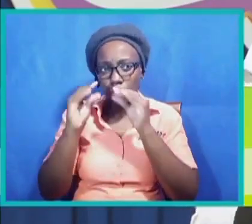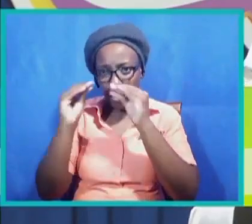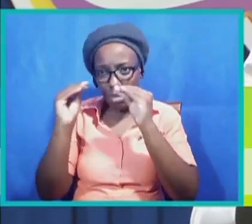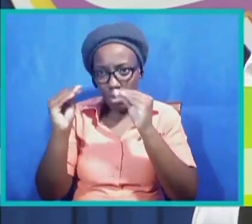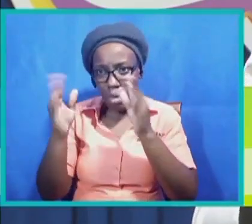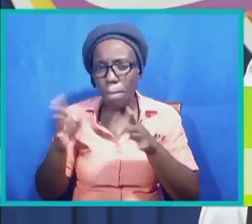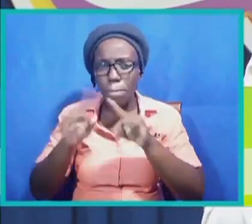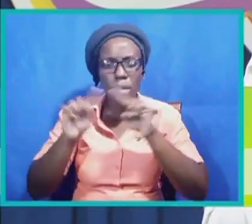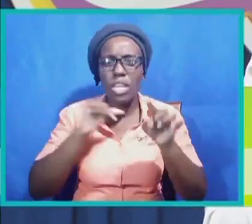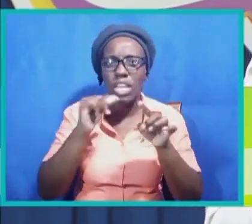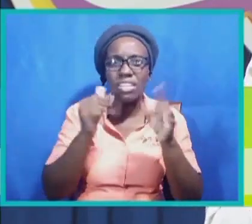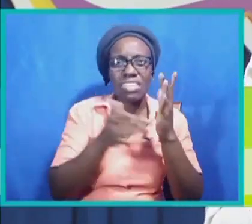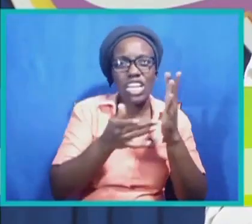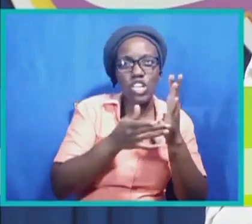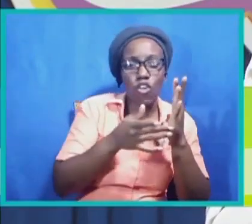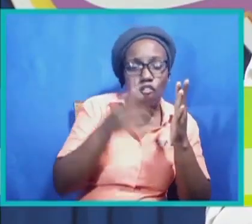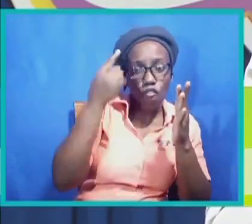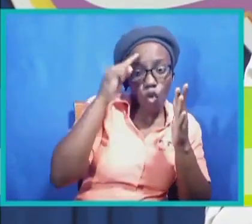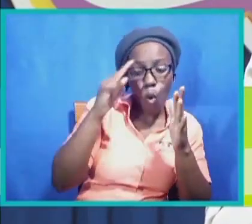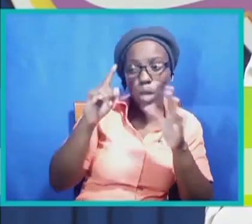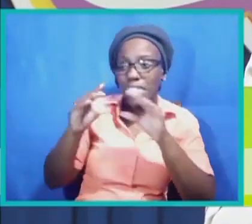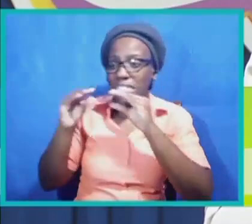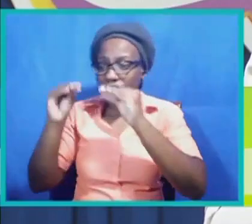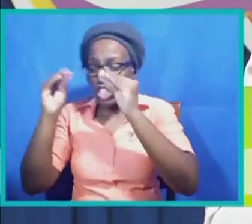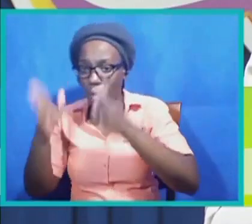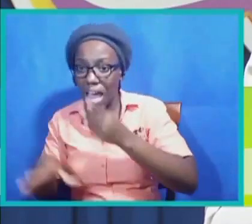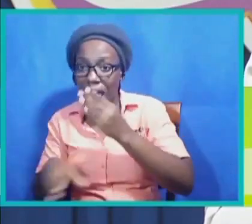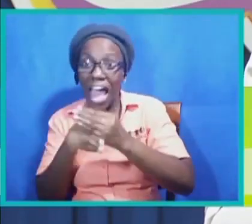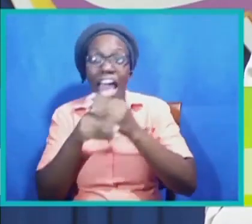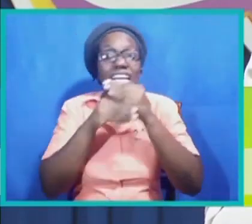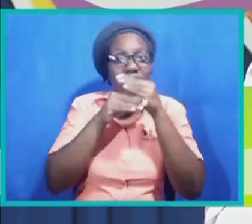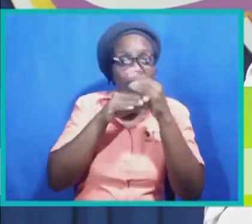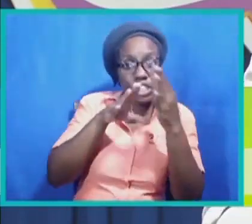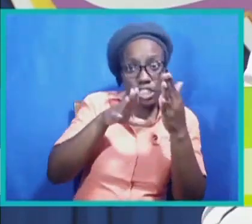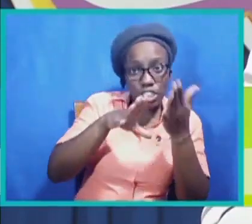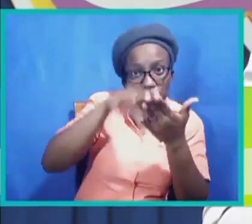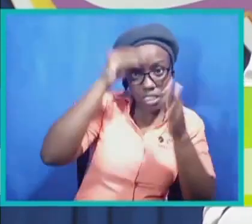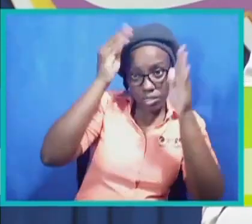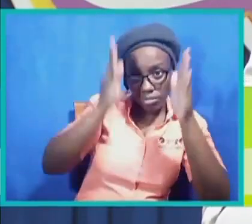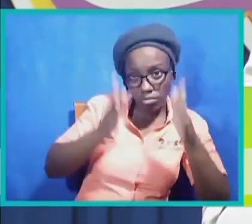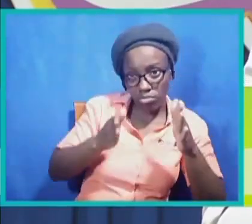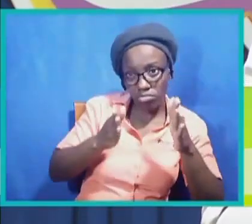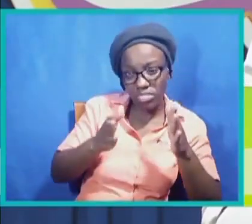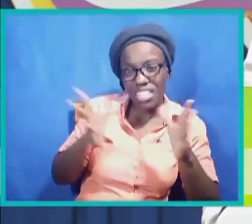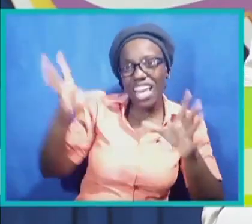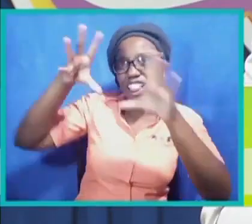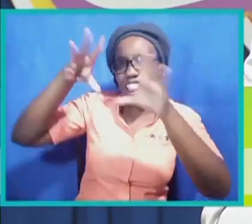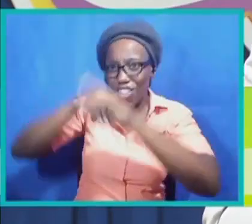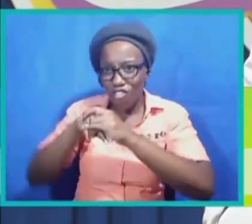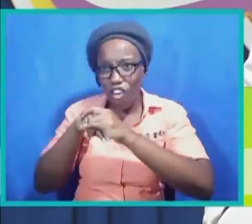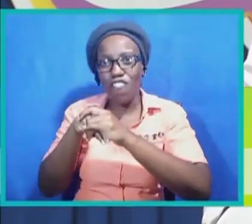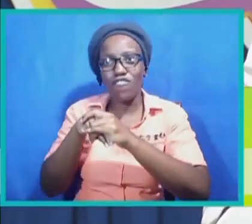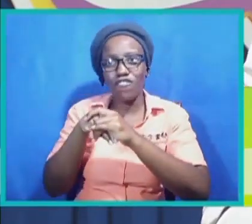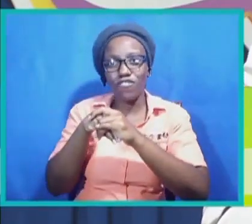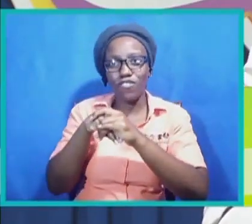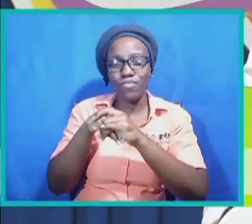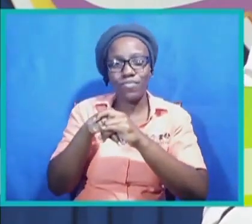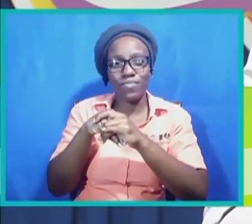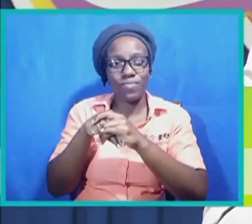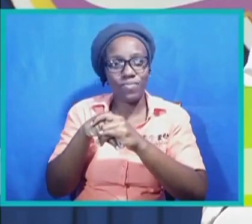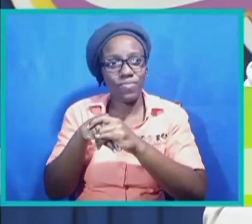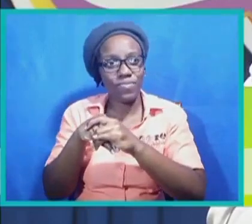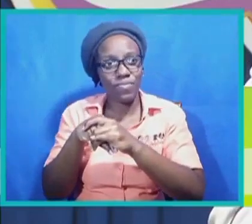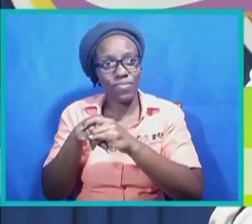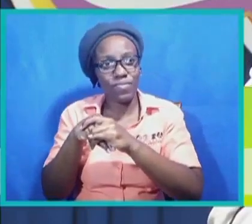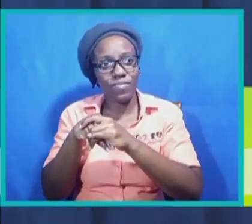students to engage more creatively with content. And we have a Facebook comment that I think kind of tracks